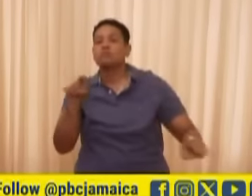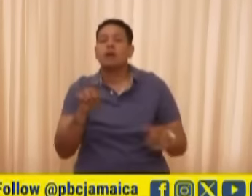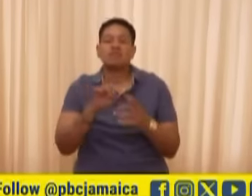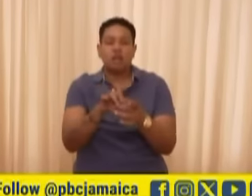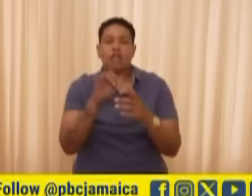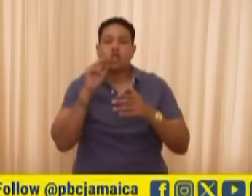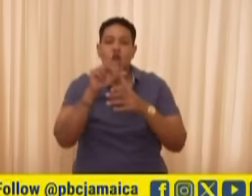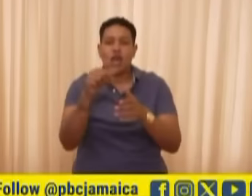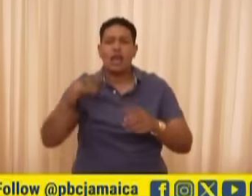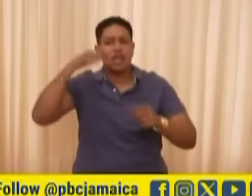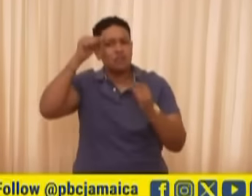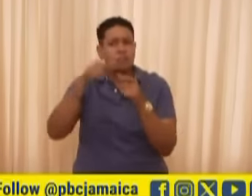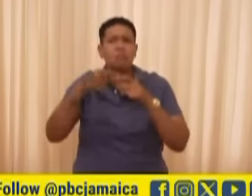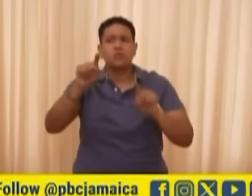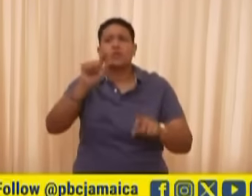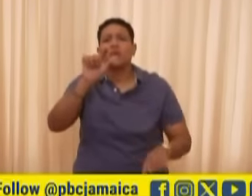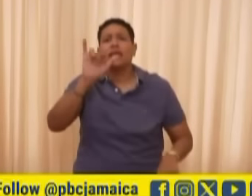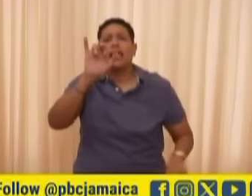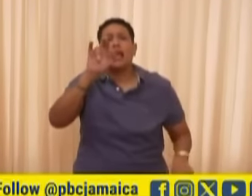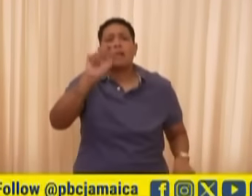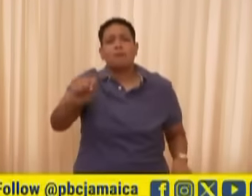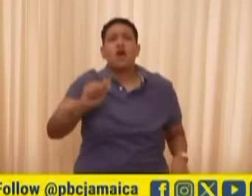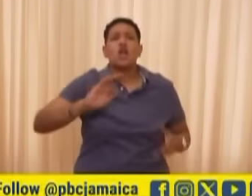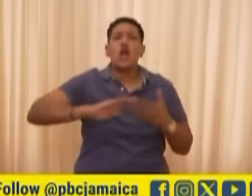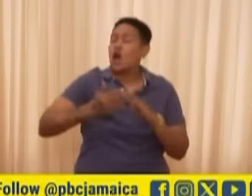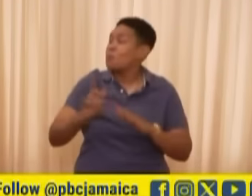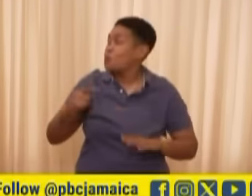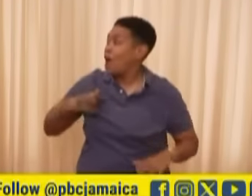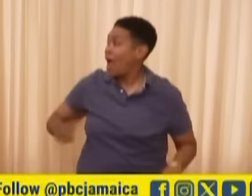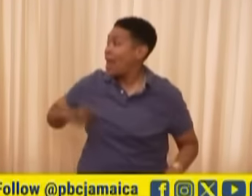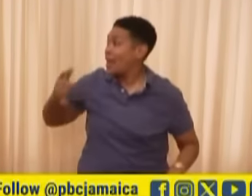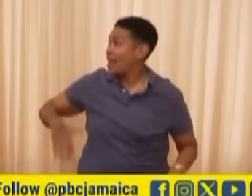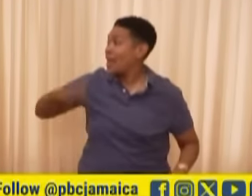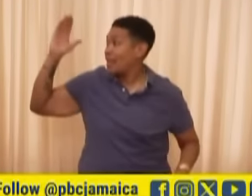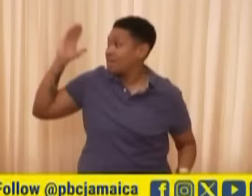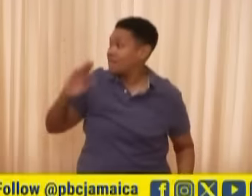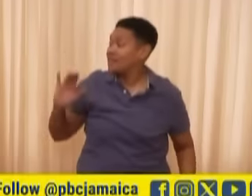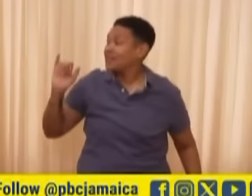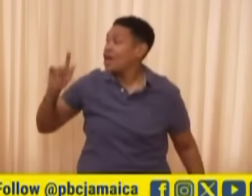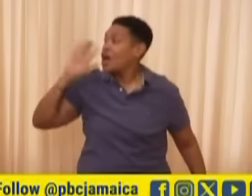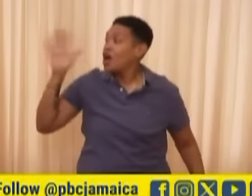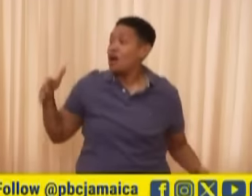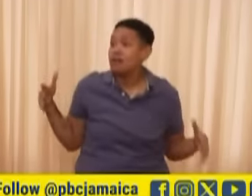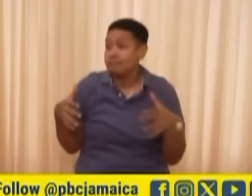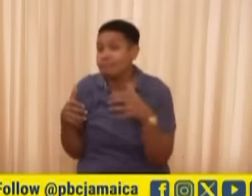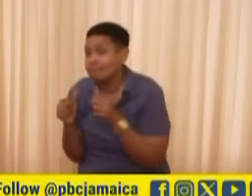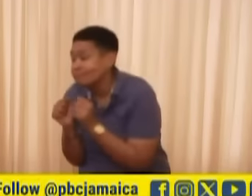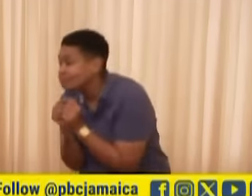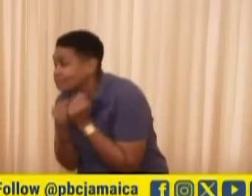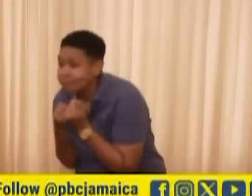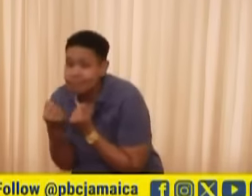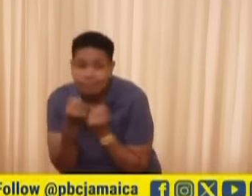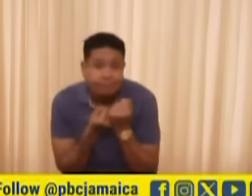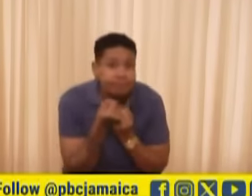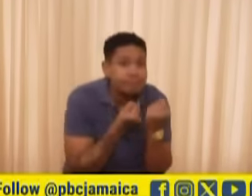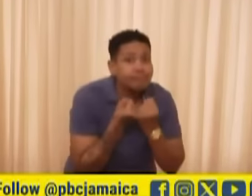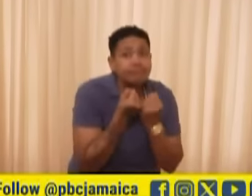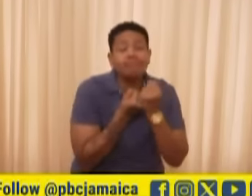I remember during Gilbert, the community in which I live, everyone came together.